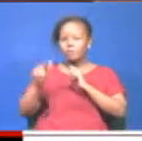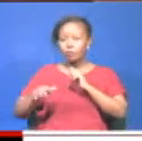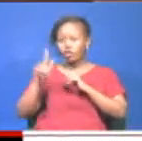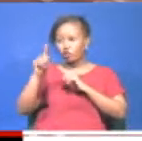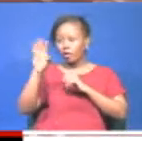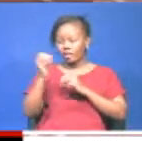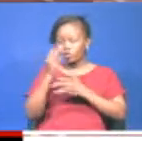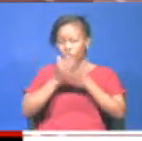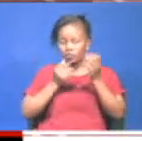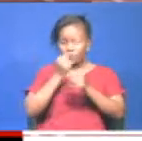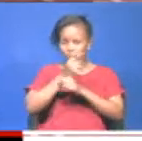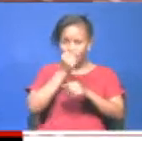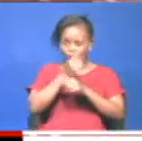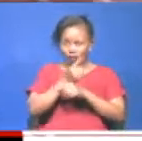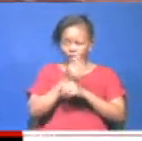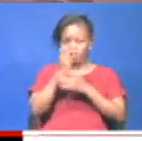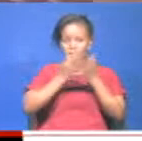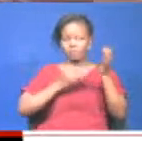semifinals of the race.